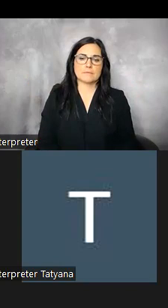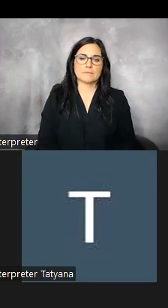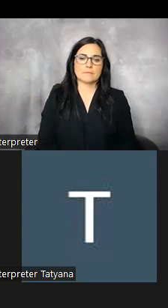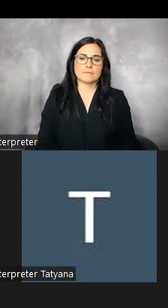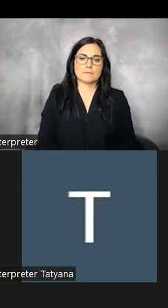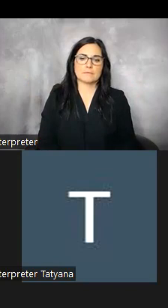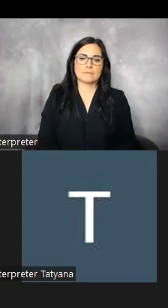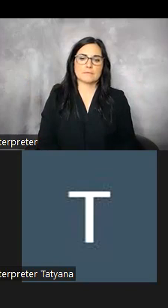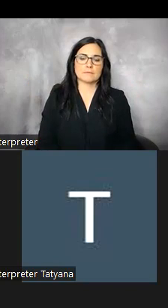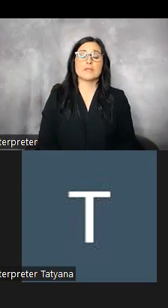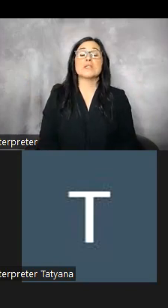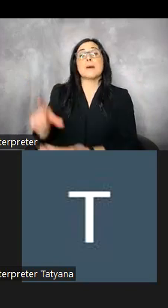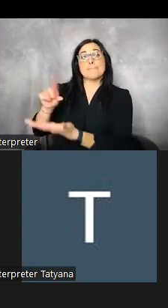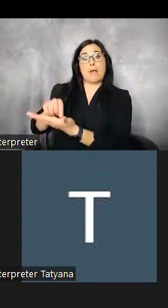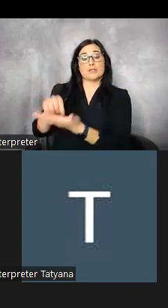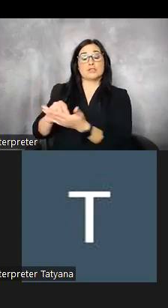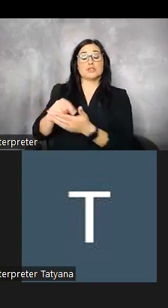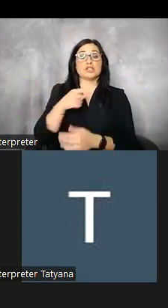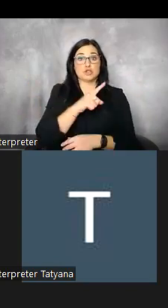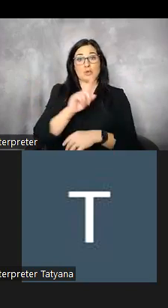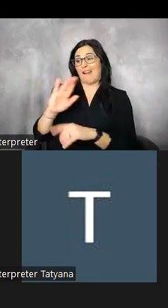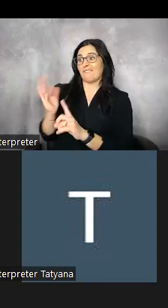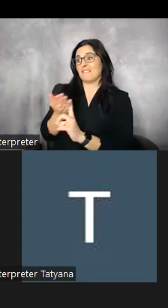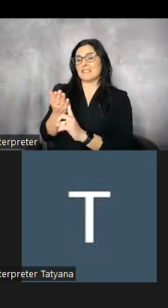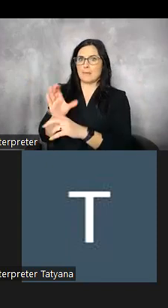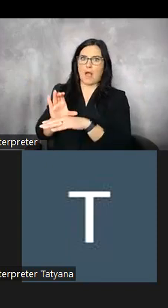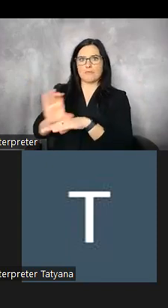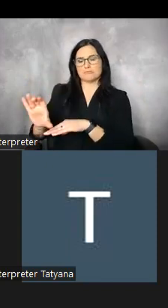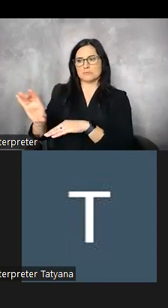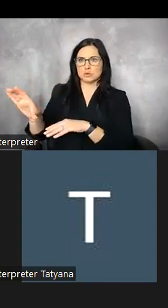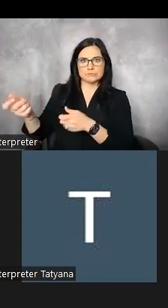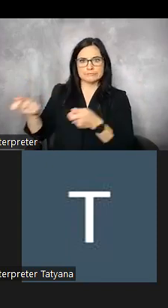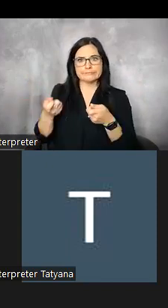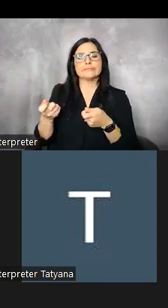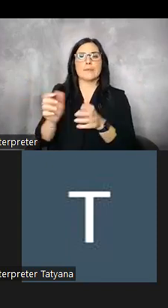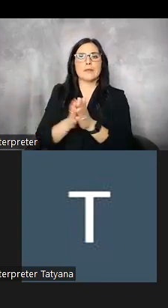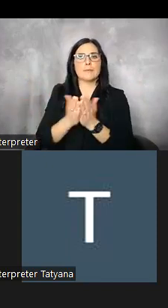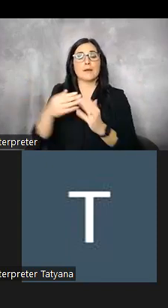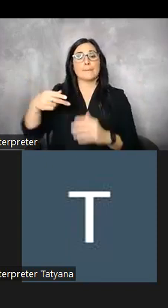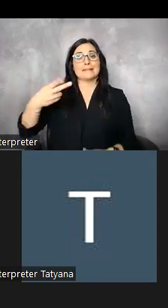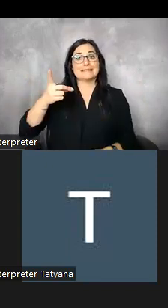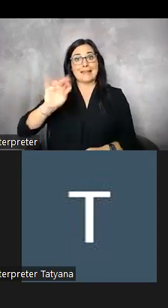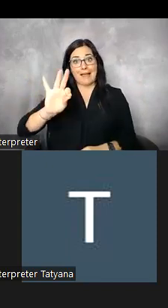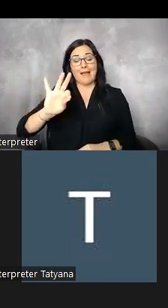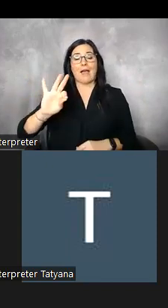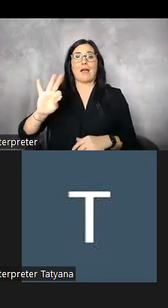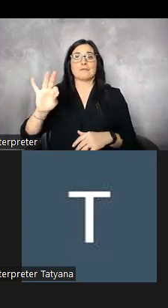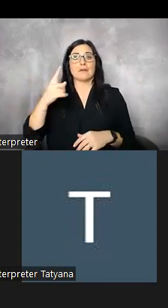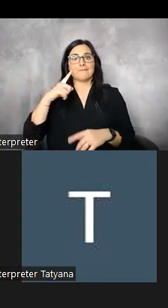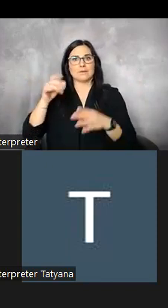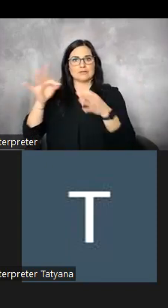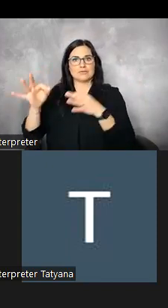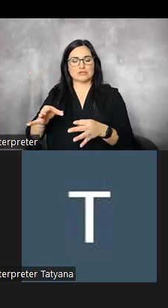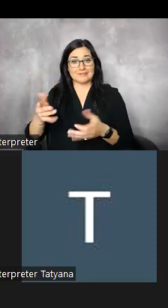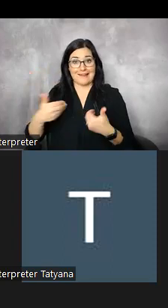them? For example, if they provide PowerPoint files for instructors, or they have PDF files with instructions for students.